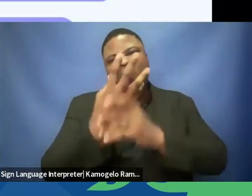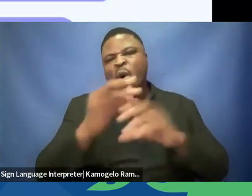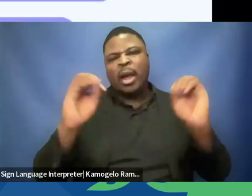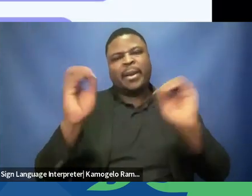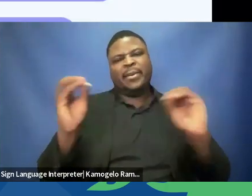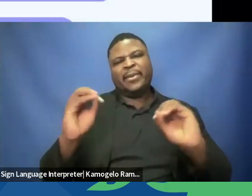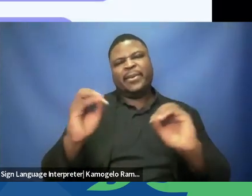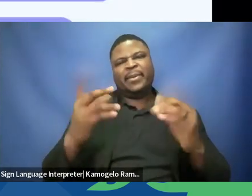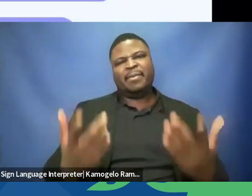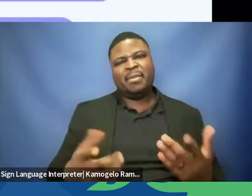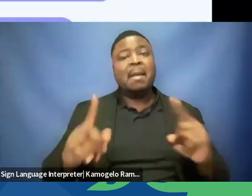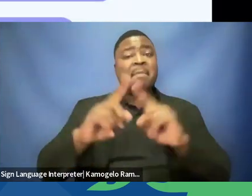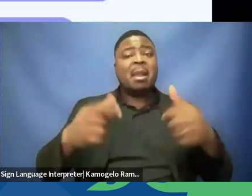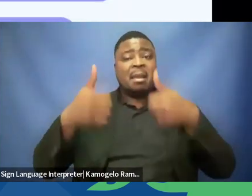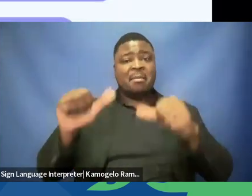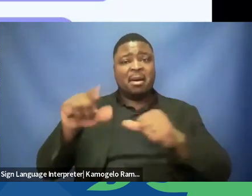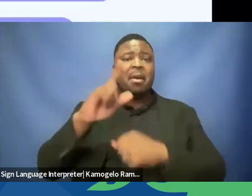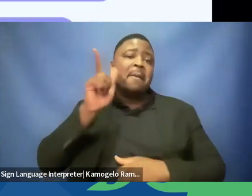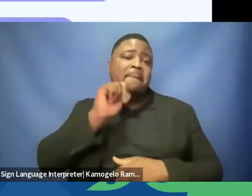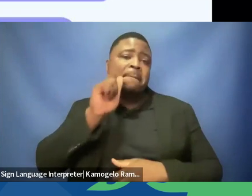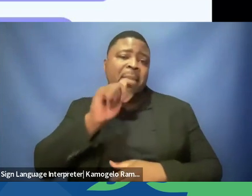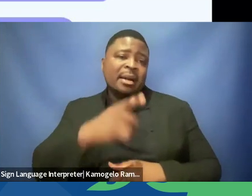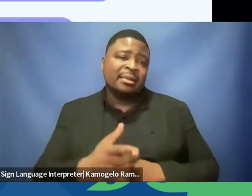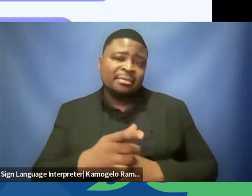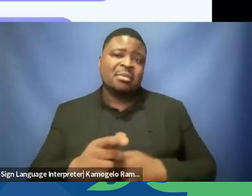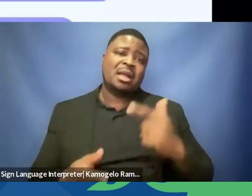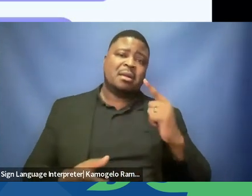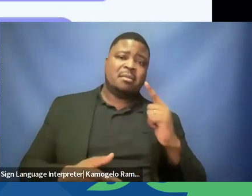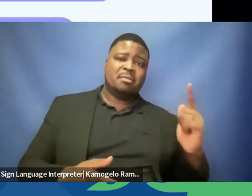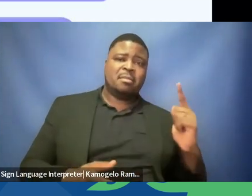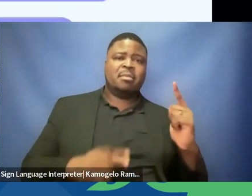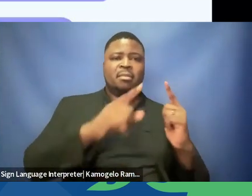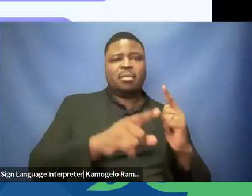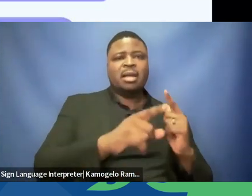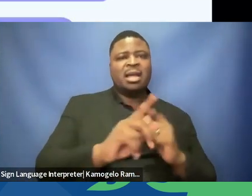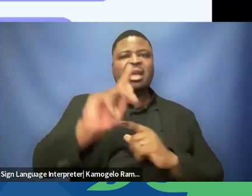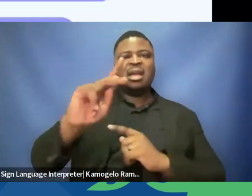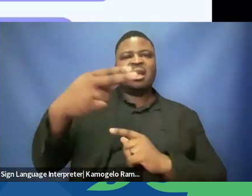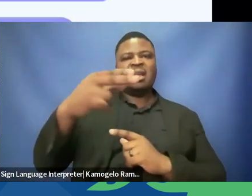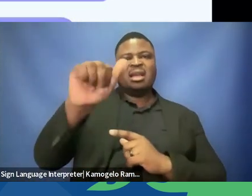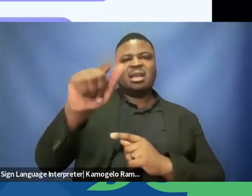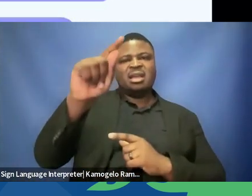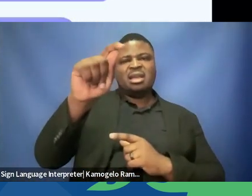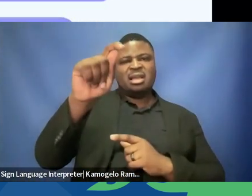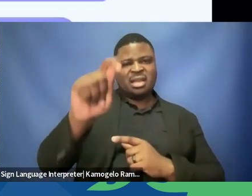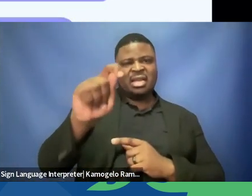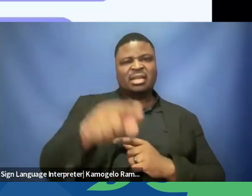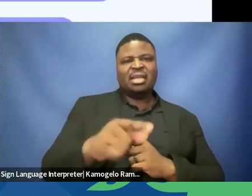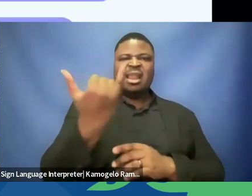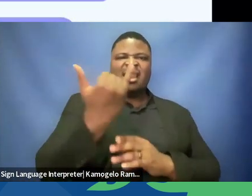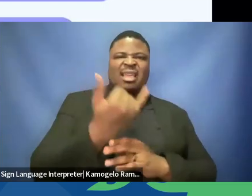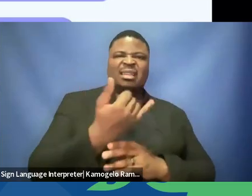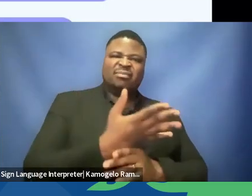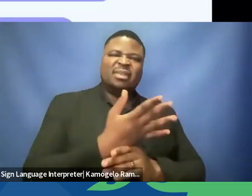this includes for men. On your left, there is a picture of cat. In case you've never seen, that is how it looks. That is how they look like. They're just